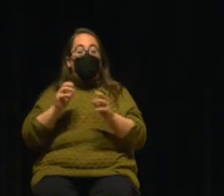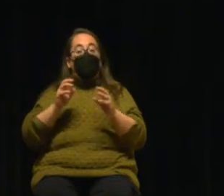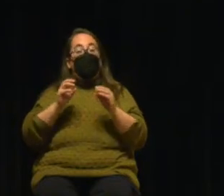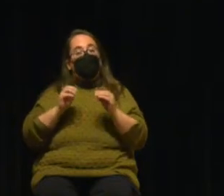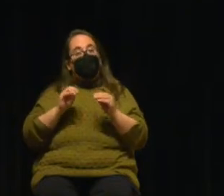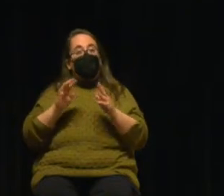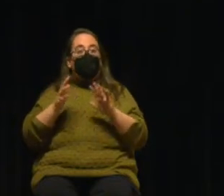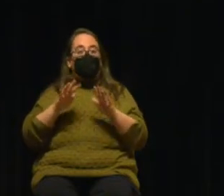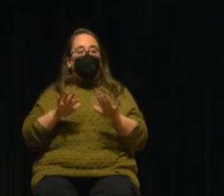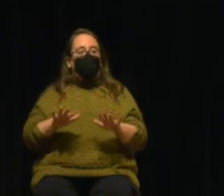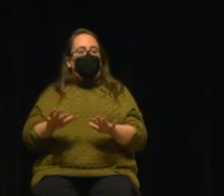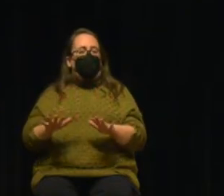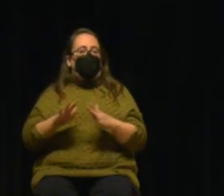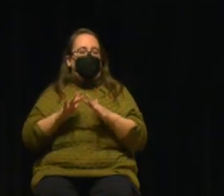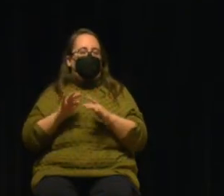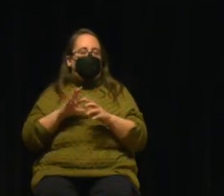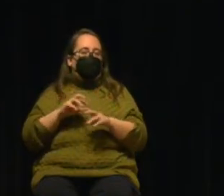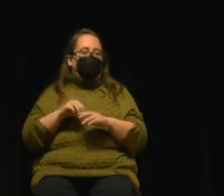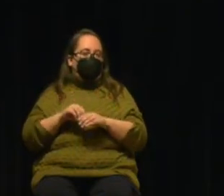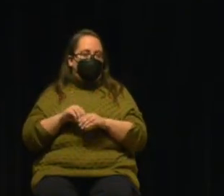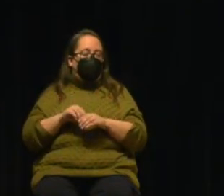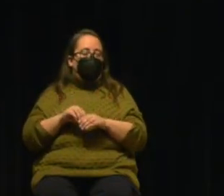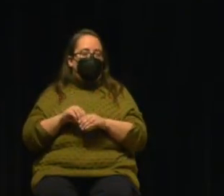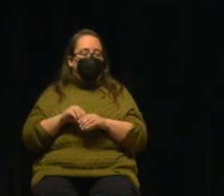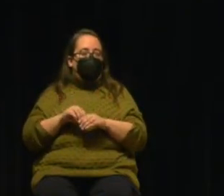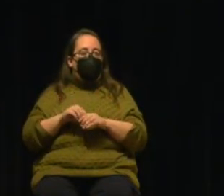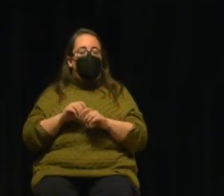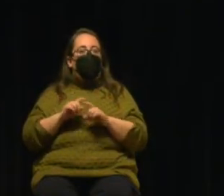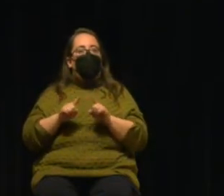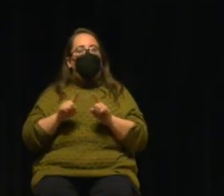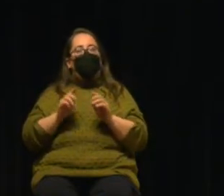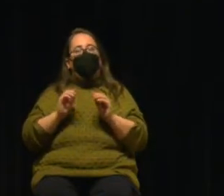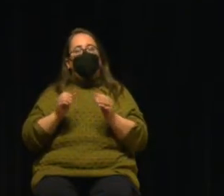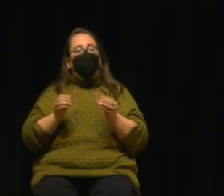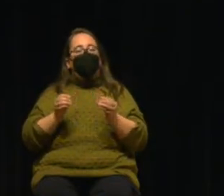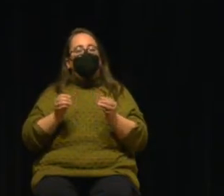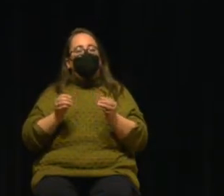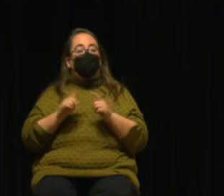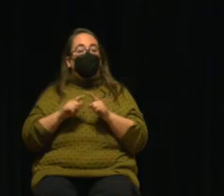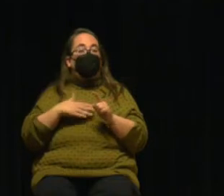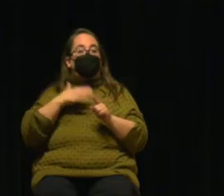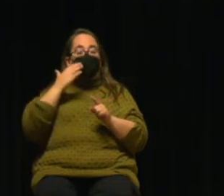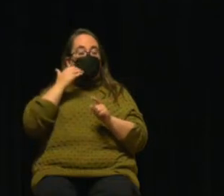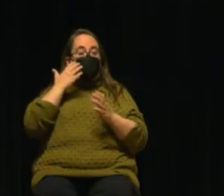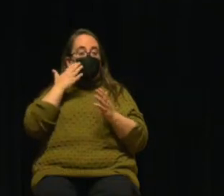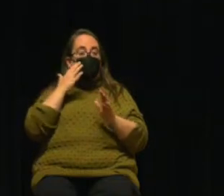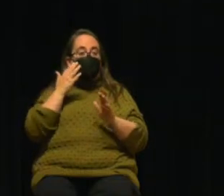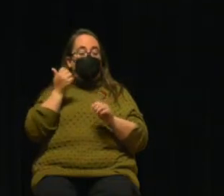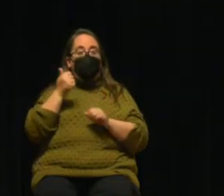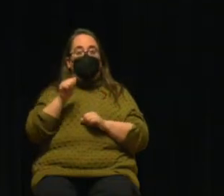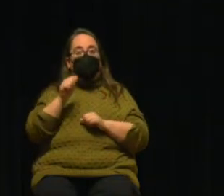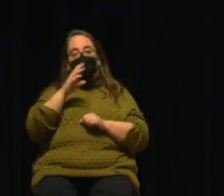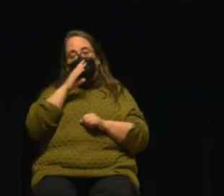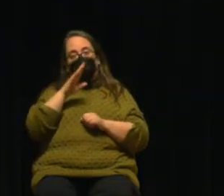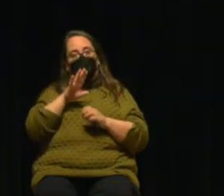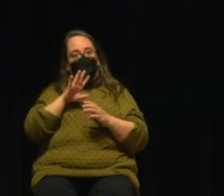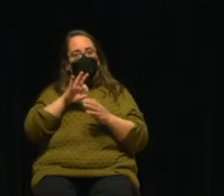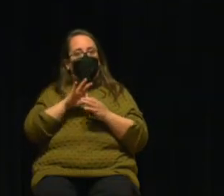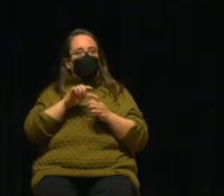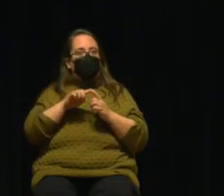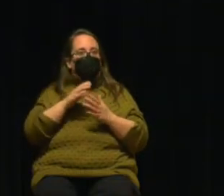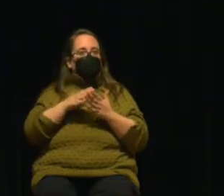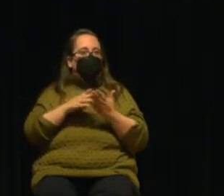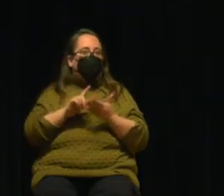kind of informal network that he's a part of. But there's not, to my knowledge, I don't know of his like sort of direct connection to some